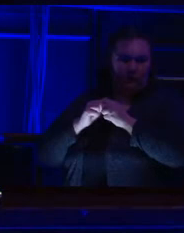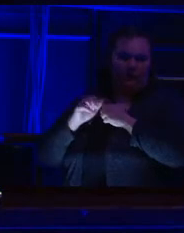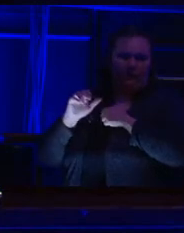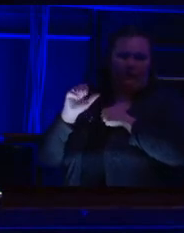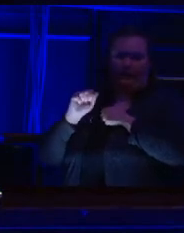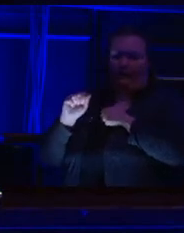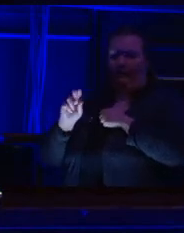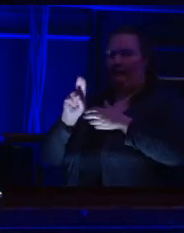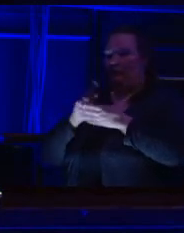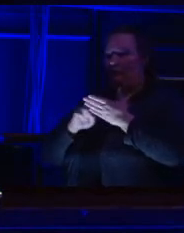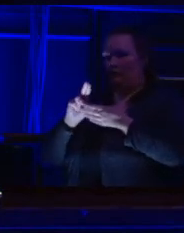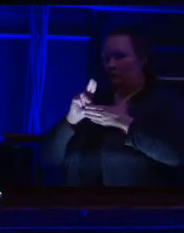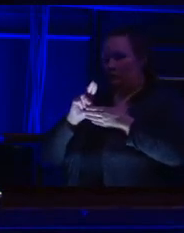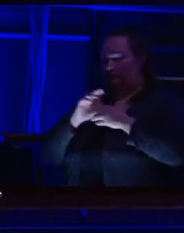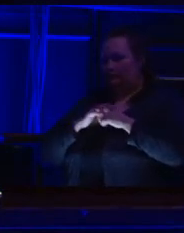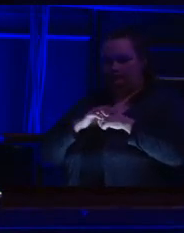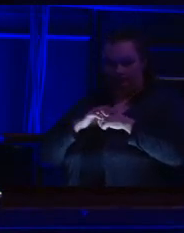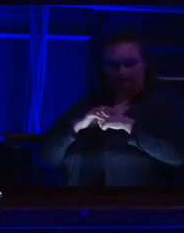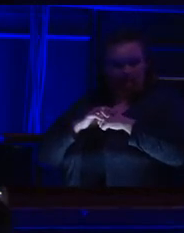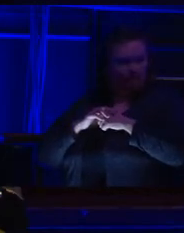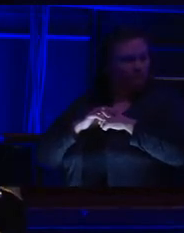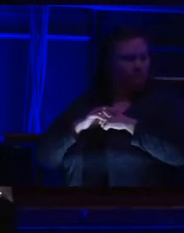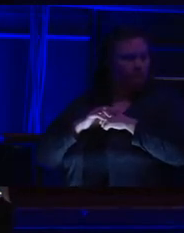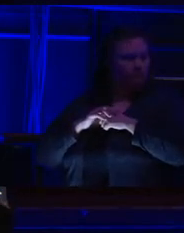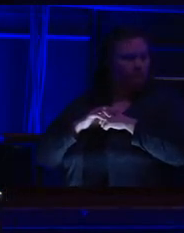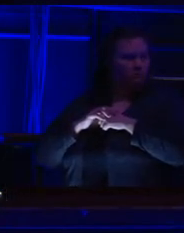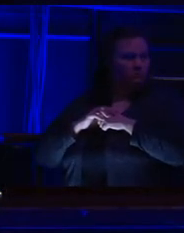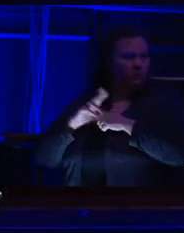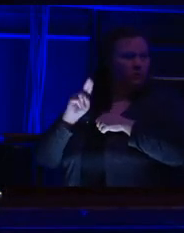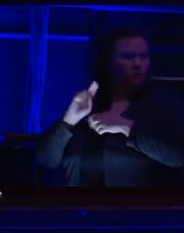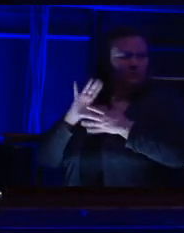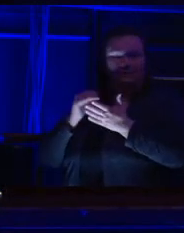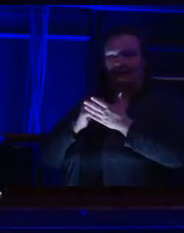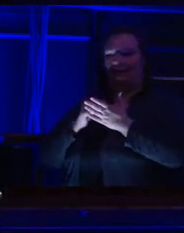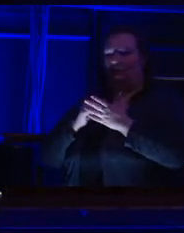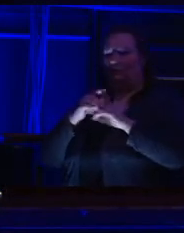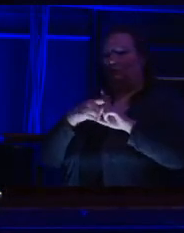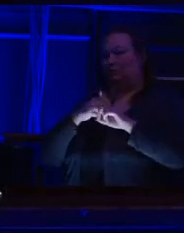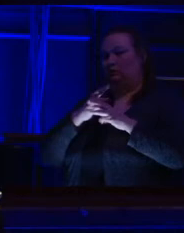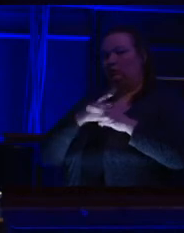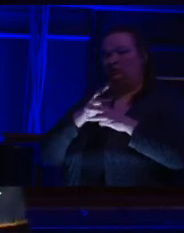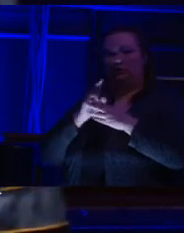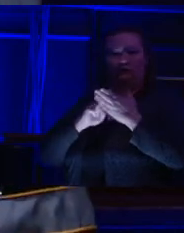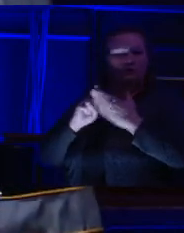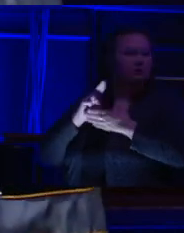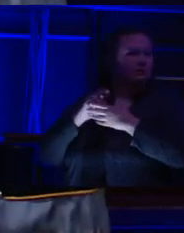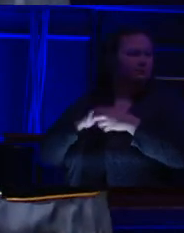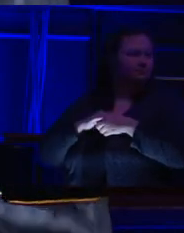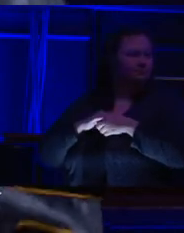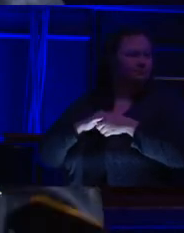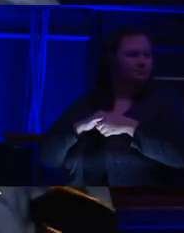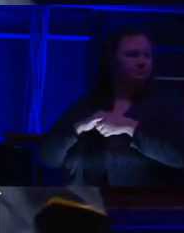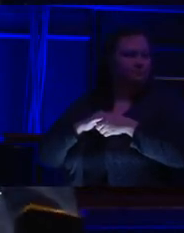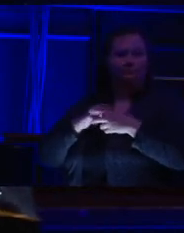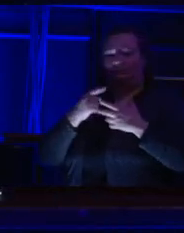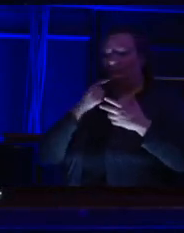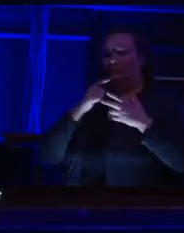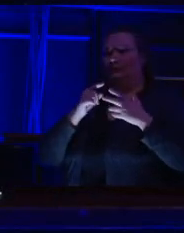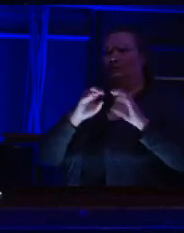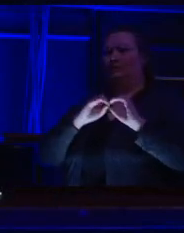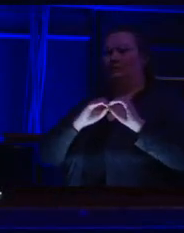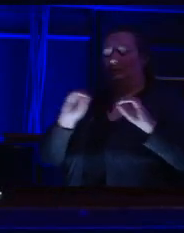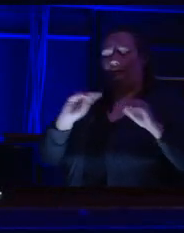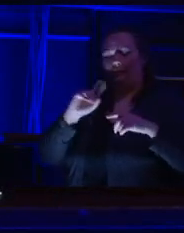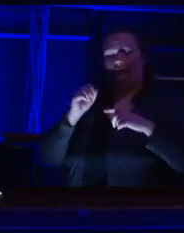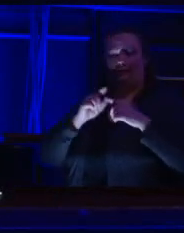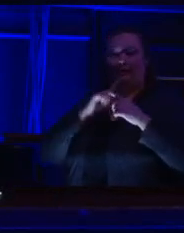AAU universities, the U7 Plus Alliance of World Universities, and others, to say nothing of our